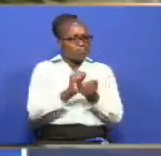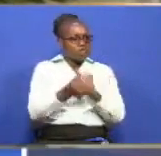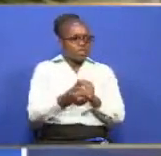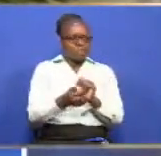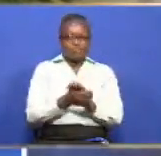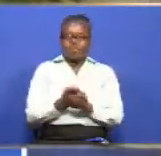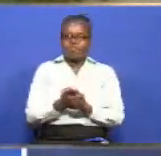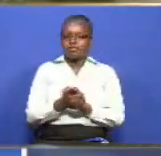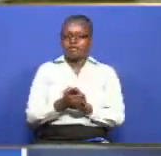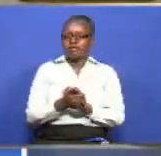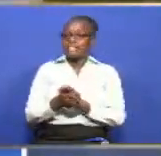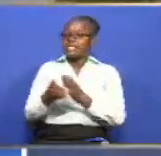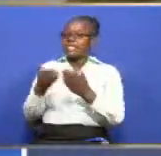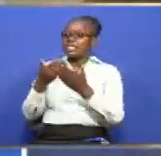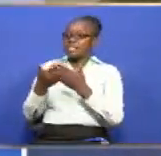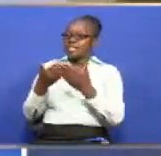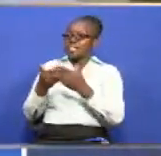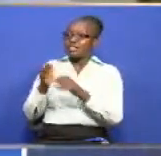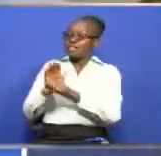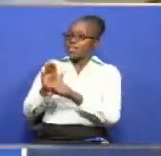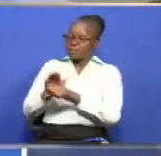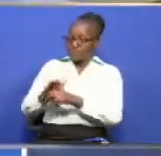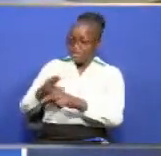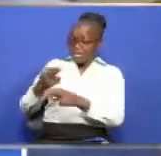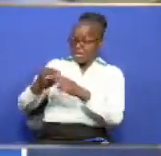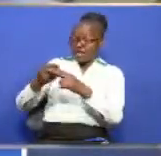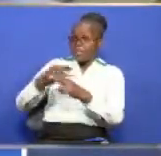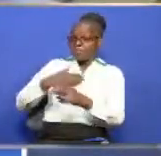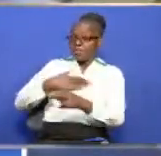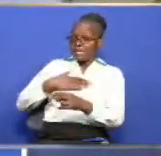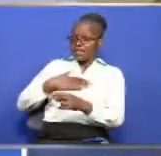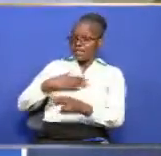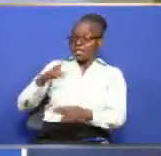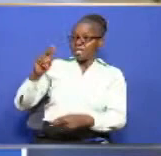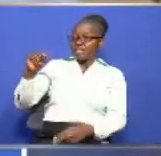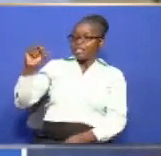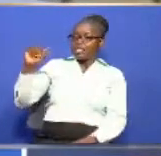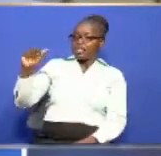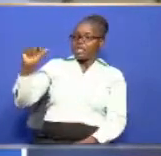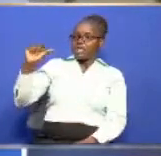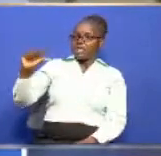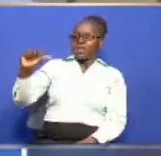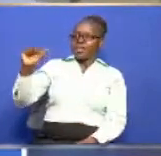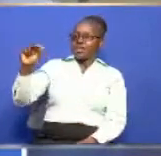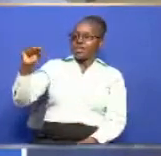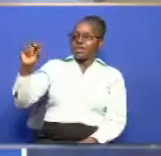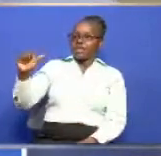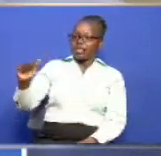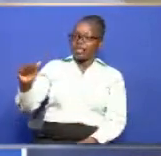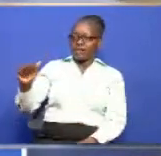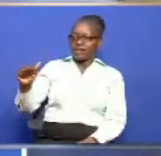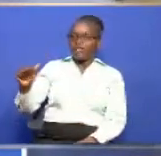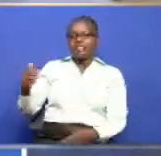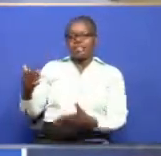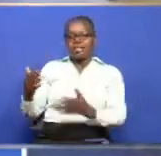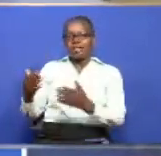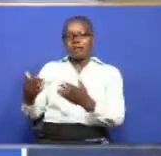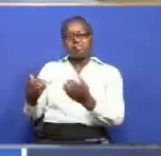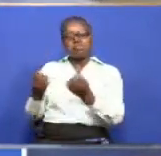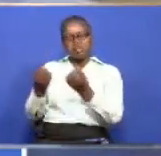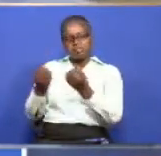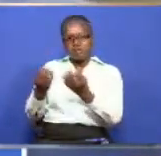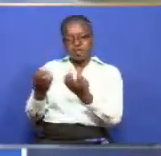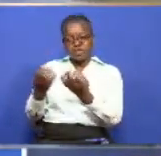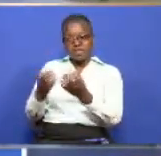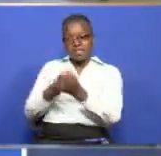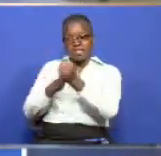much. My name is Honorable Alex Nganga, the minority leader of Kitui County Assembly, with my colleagues here. And what